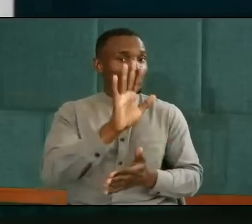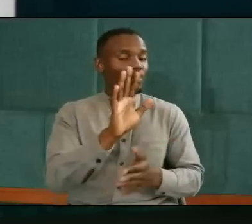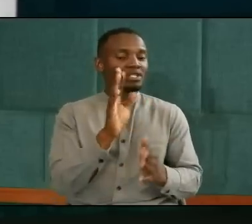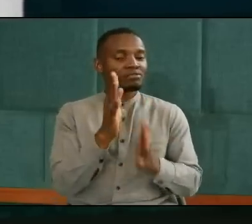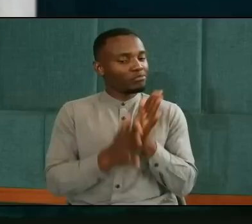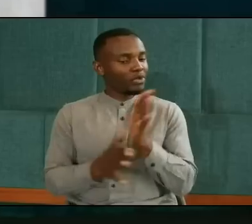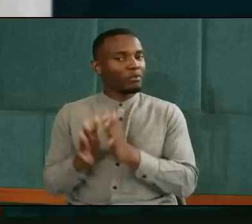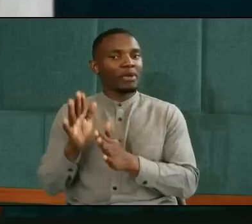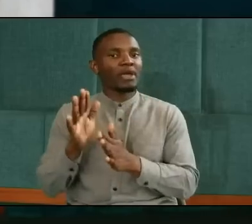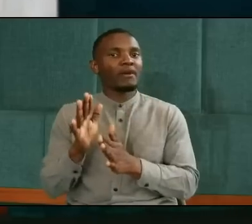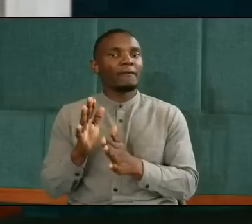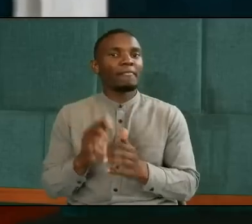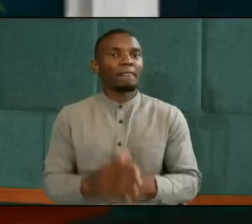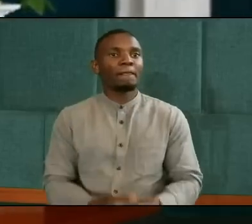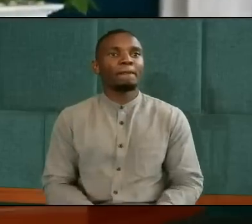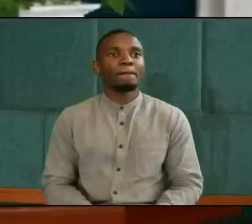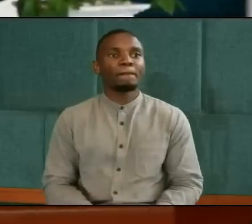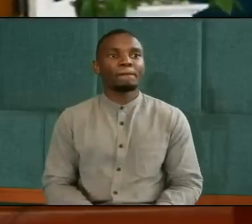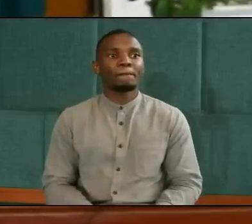ready.